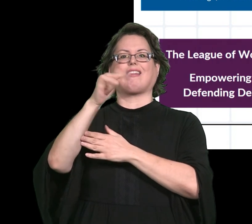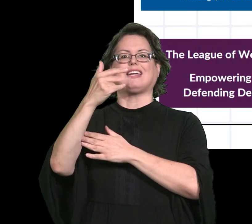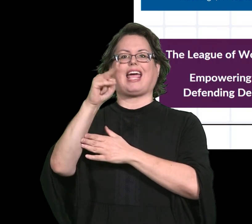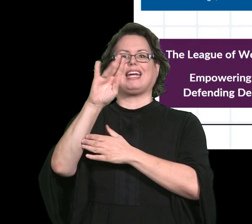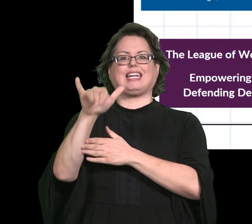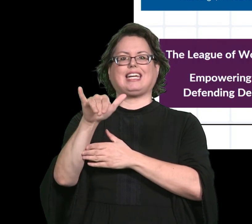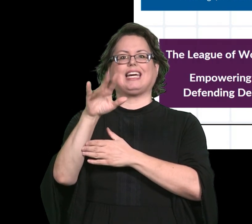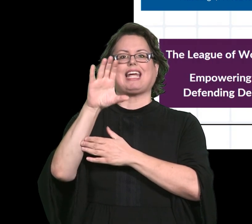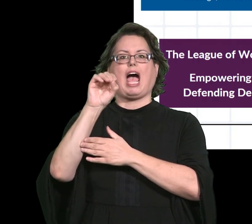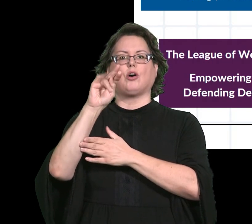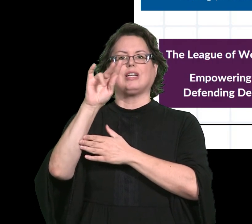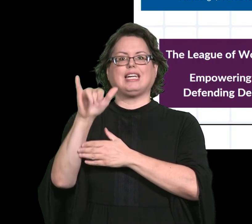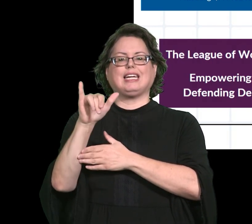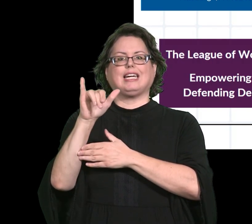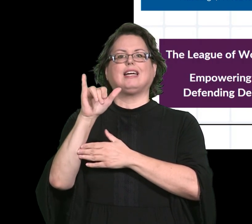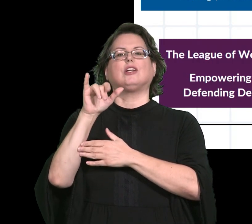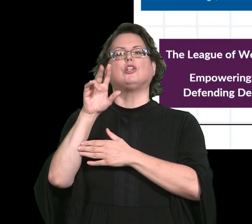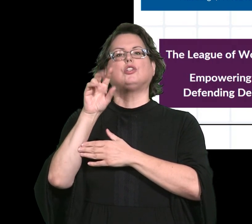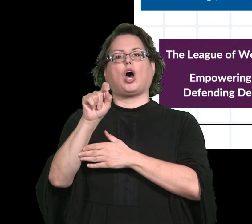at